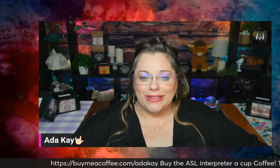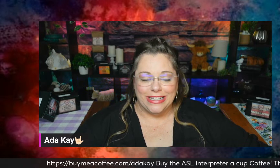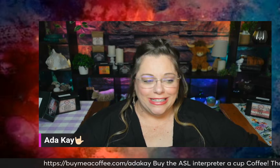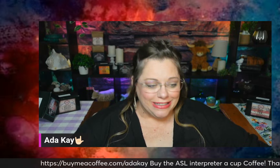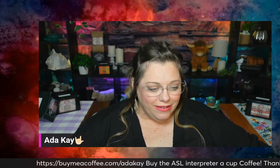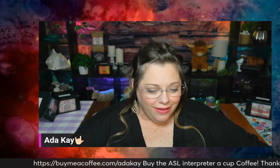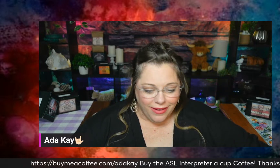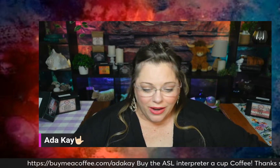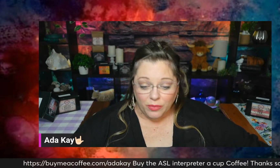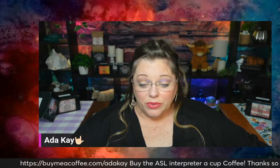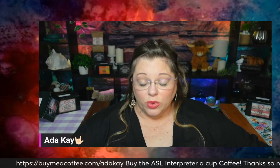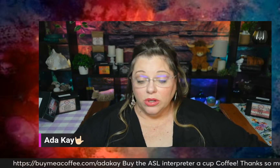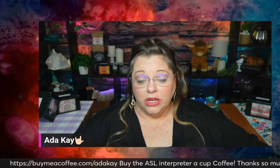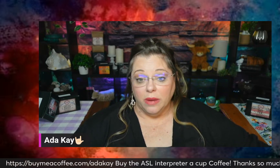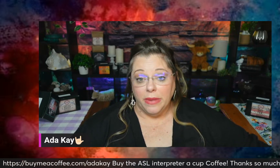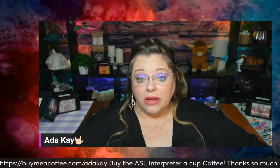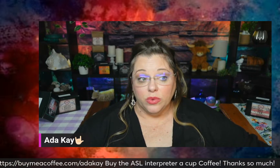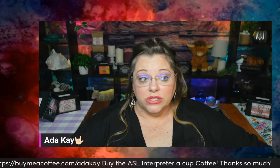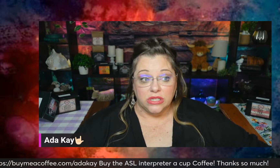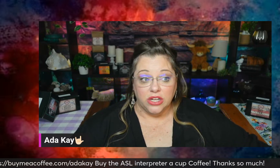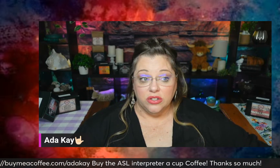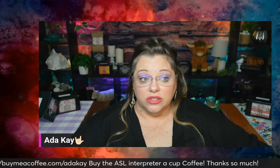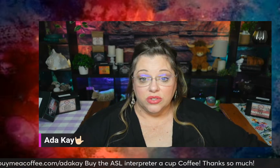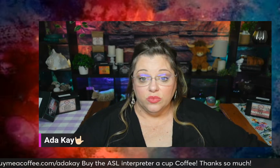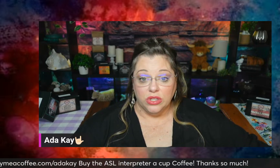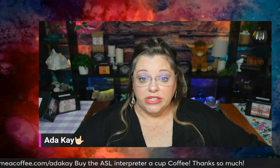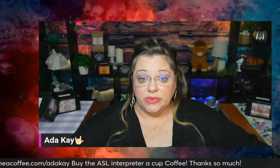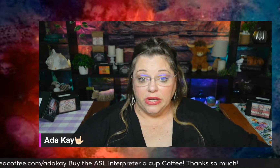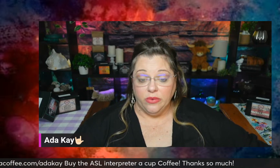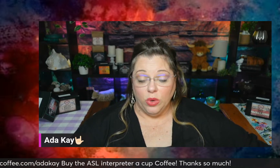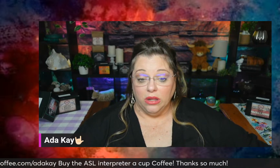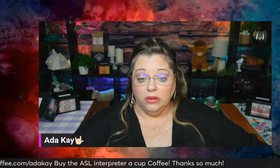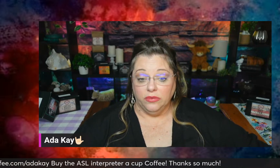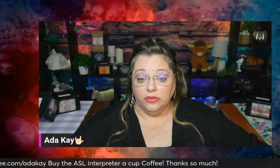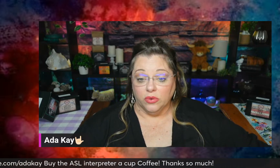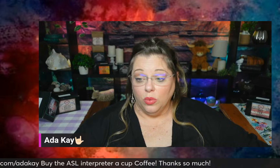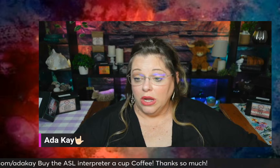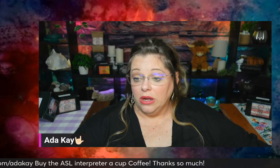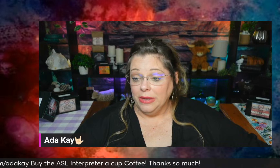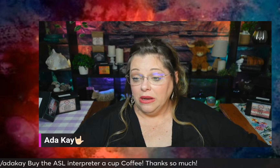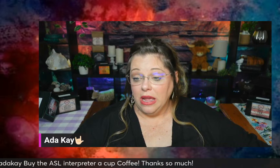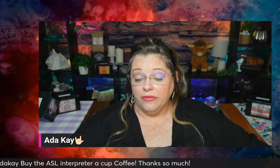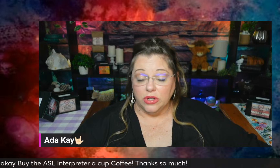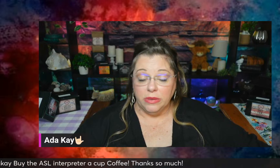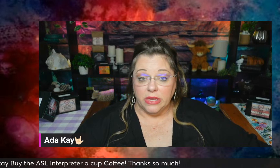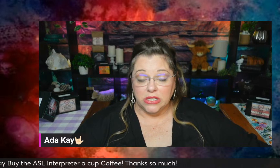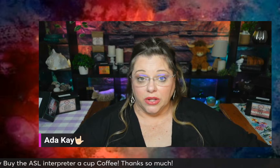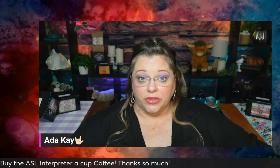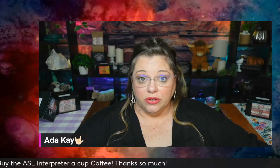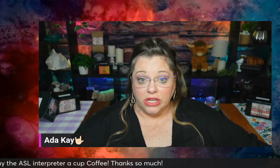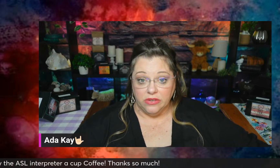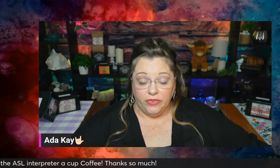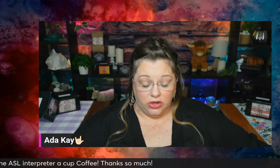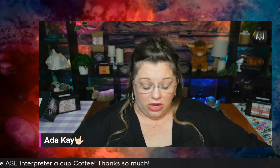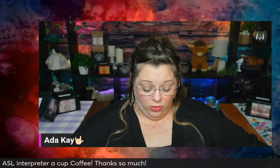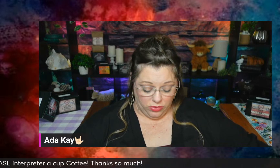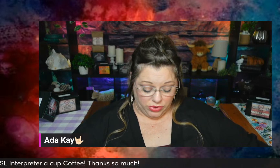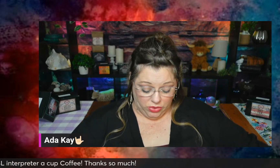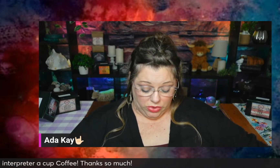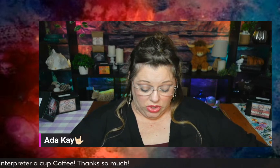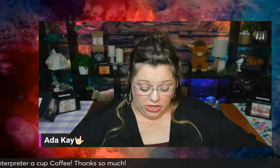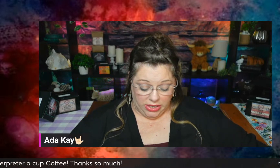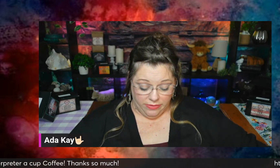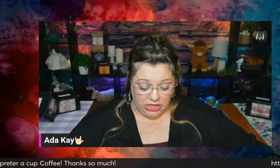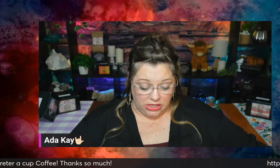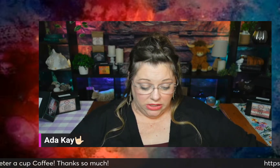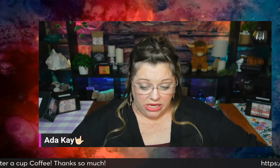was spinning. But what really got bad was I couldn't really speak well for a while. I mean, after DMS got there and they figured out what was